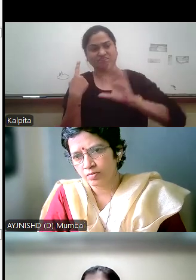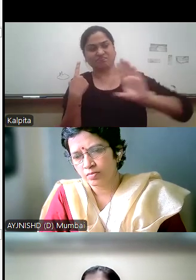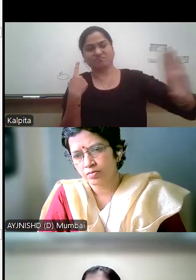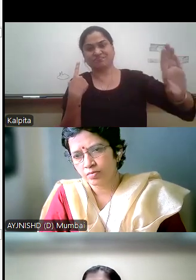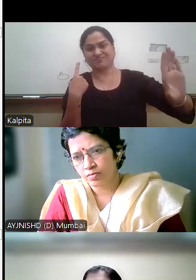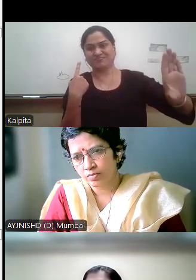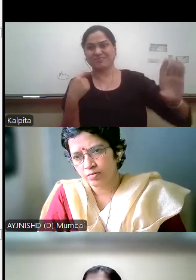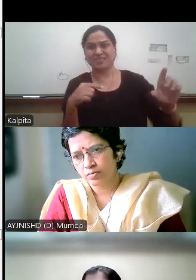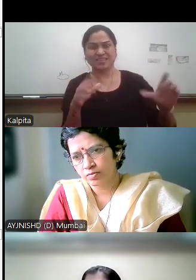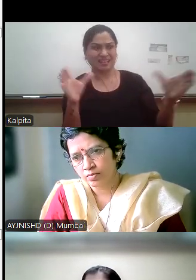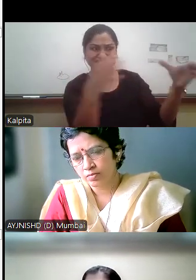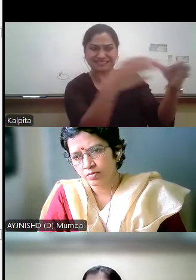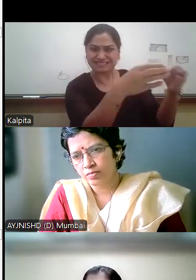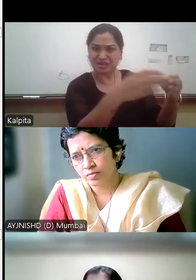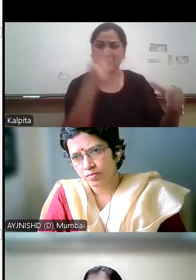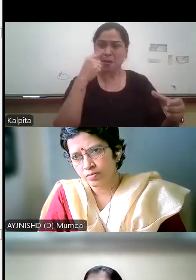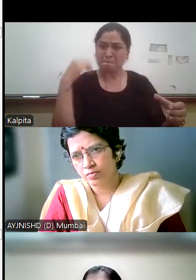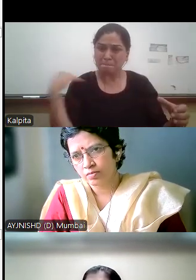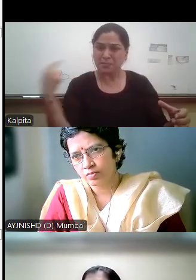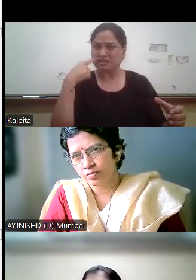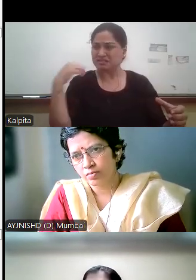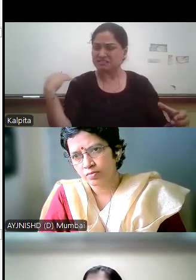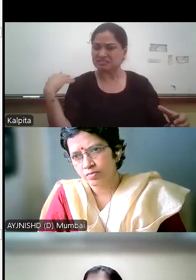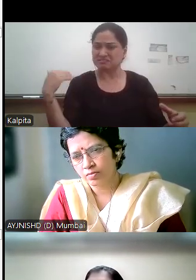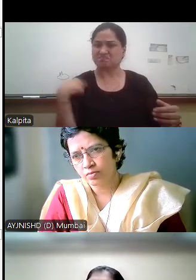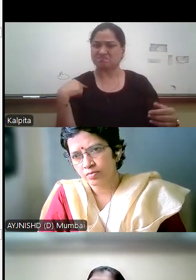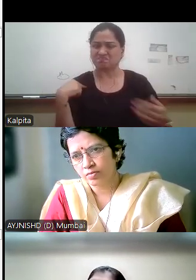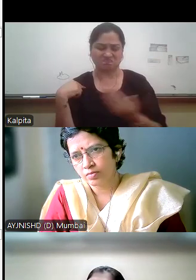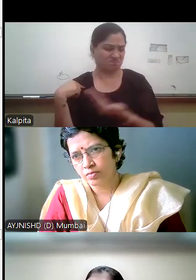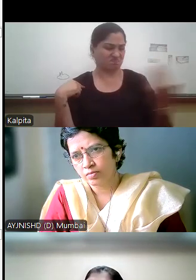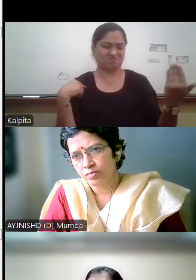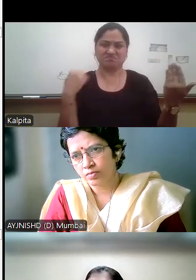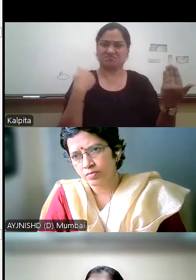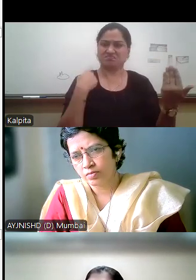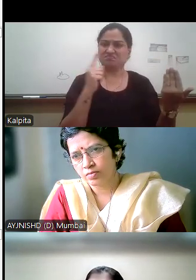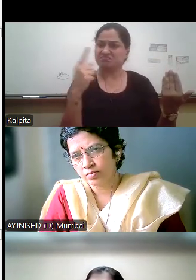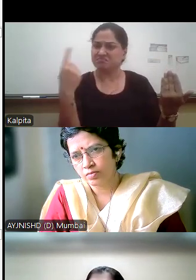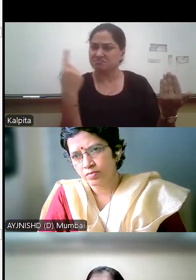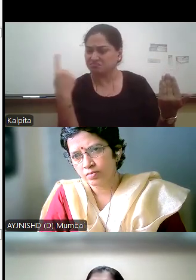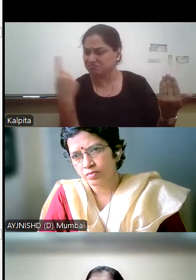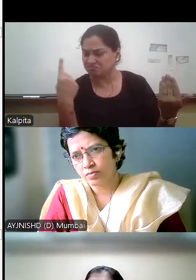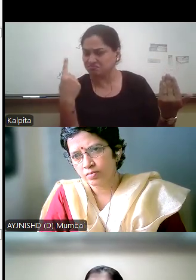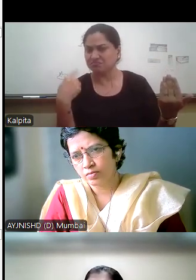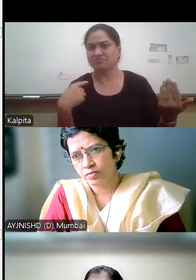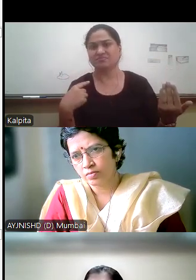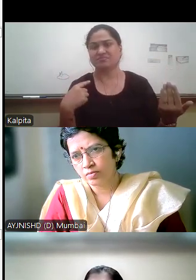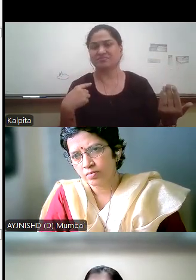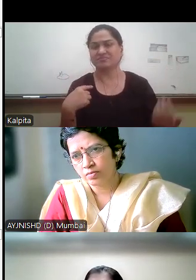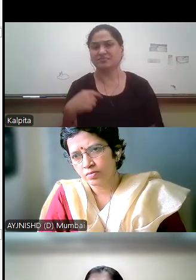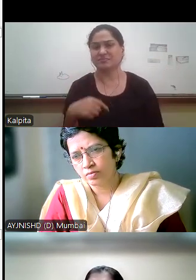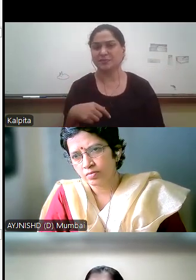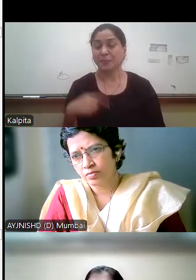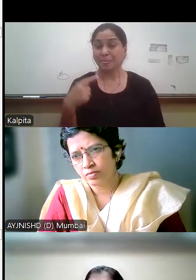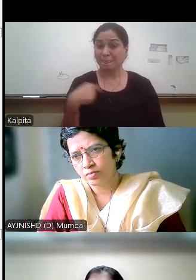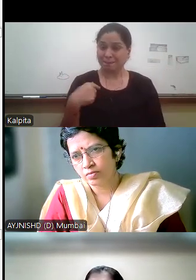not accepted even by their brothers and sisters. They will not play with them. They will make them feel rejected. So what happens